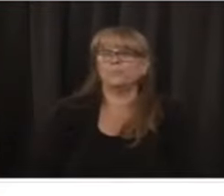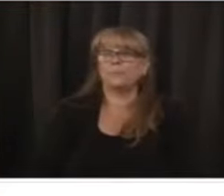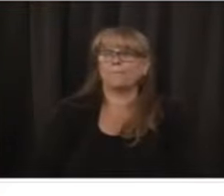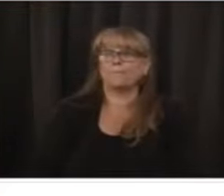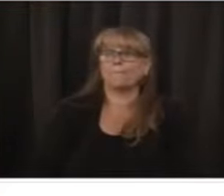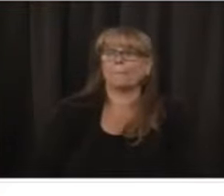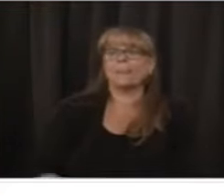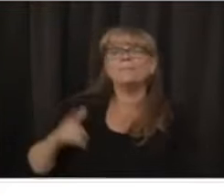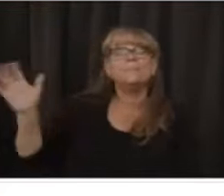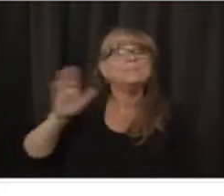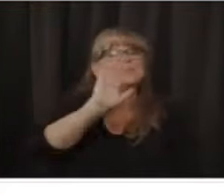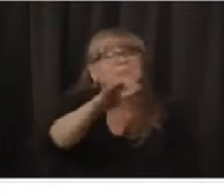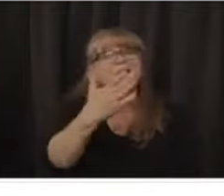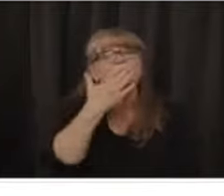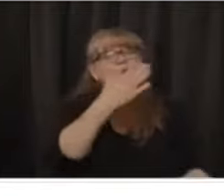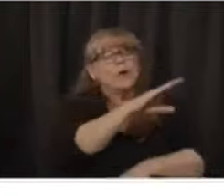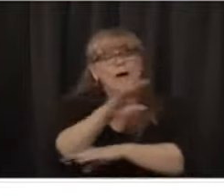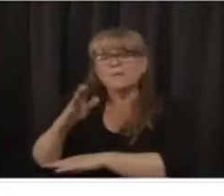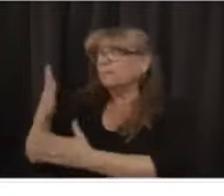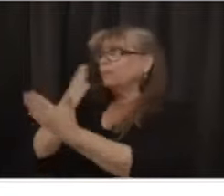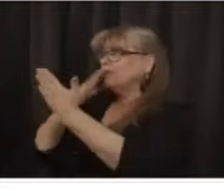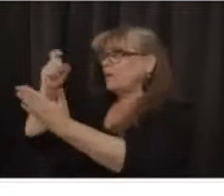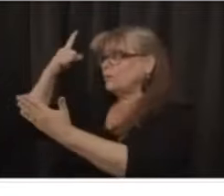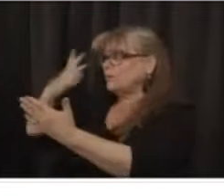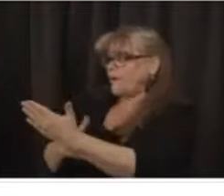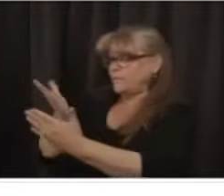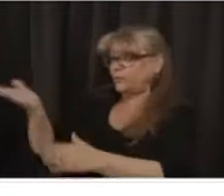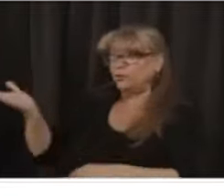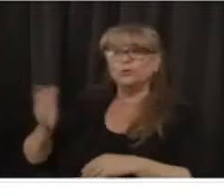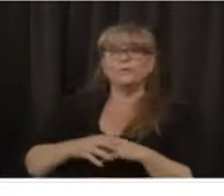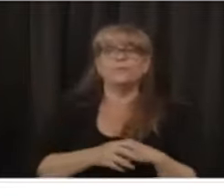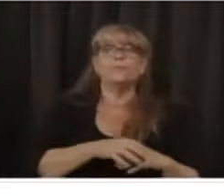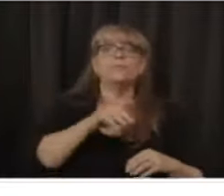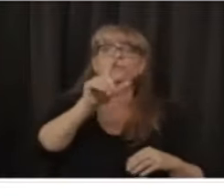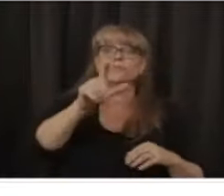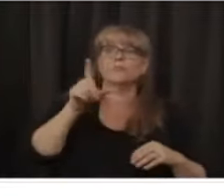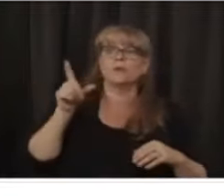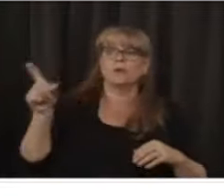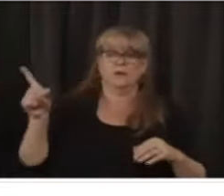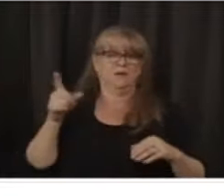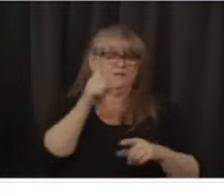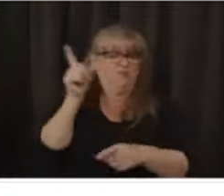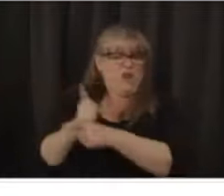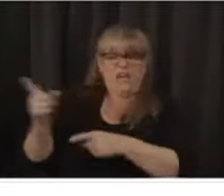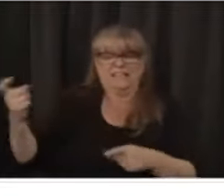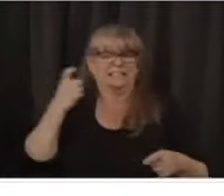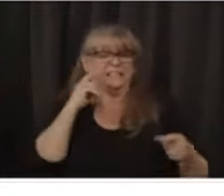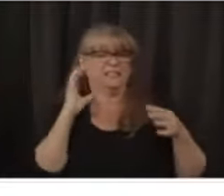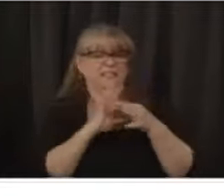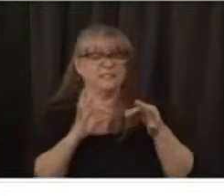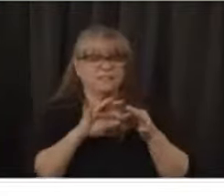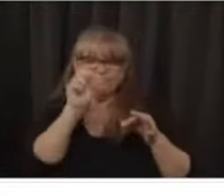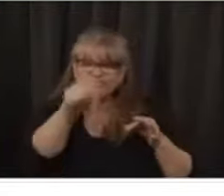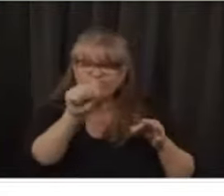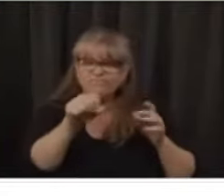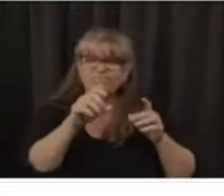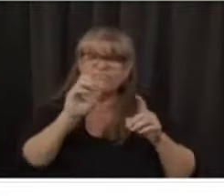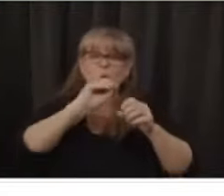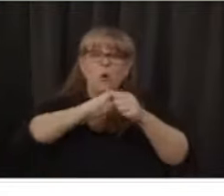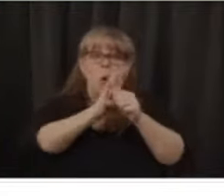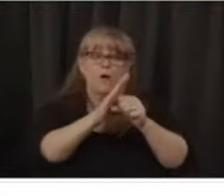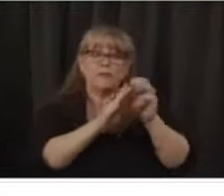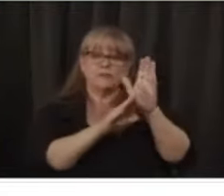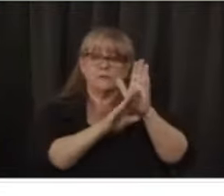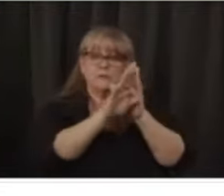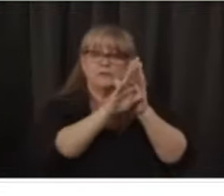Good afternoon, Governor. So as the governor mentioned, we are unfortunately continuing to see an increase in cases. The increase